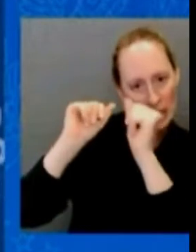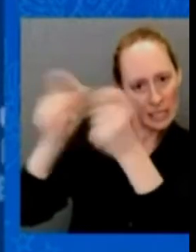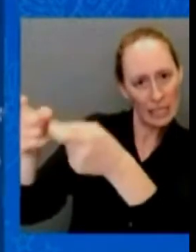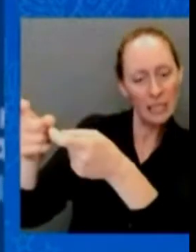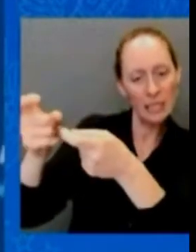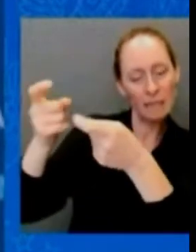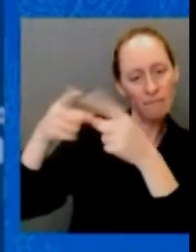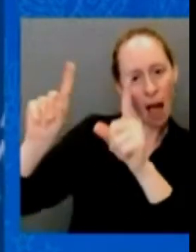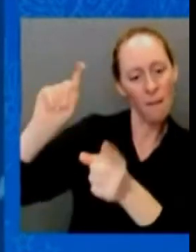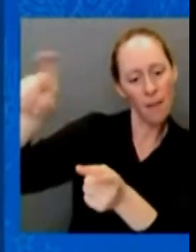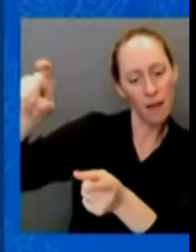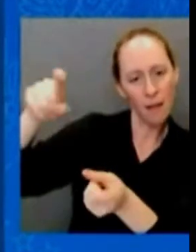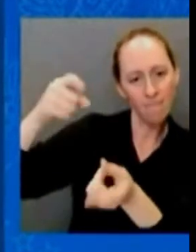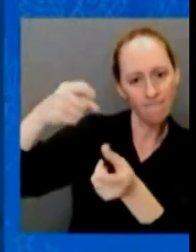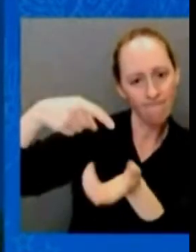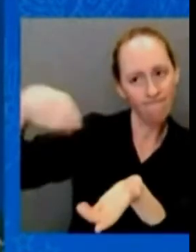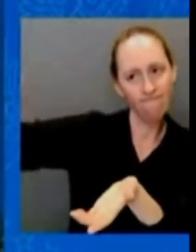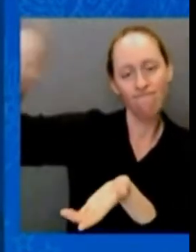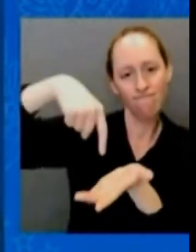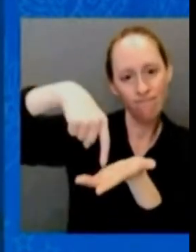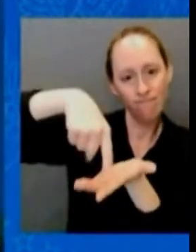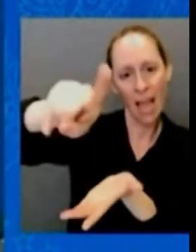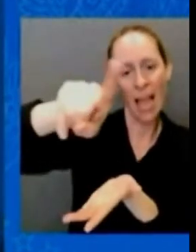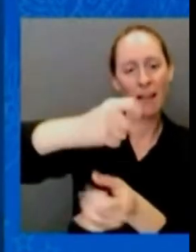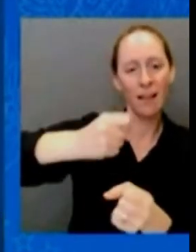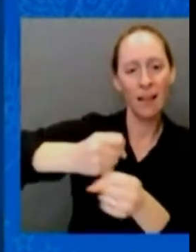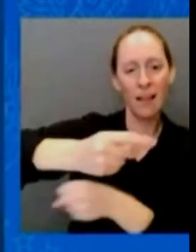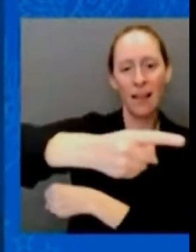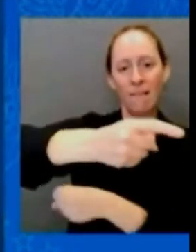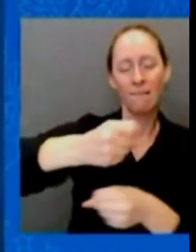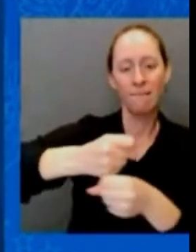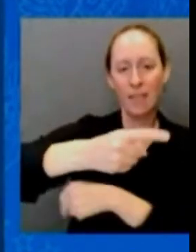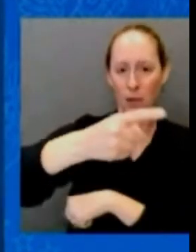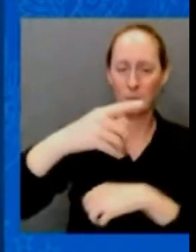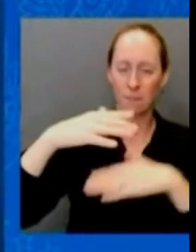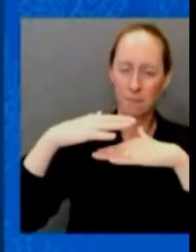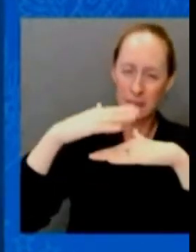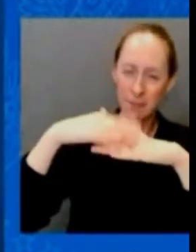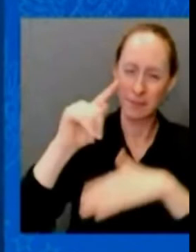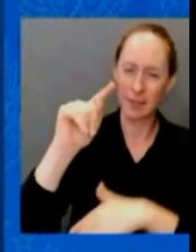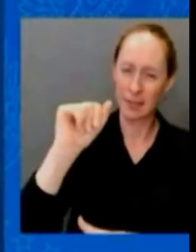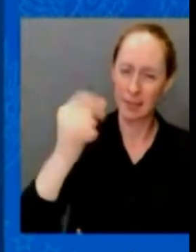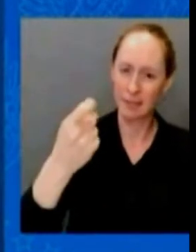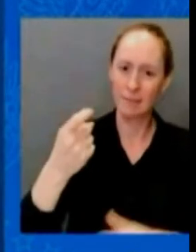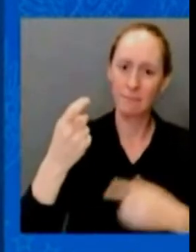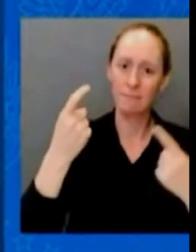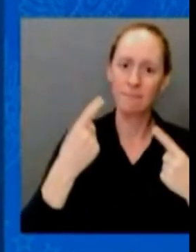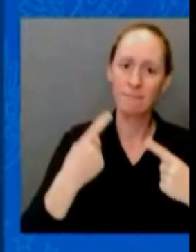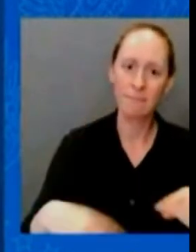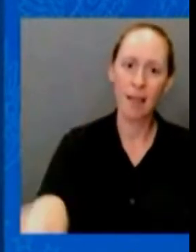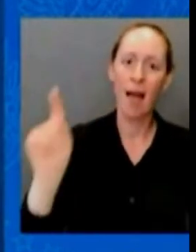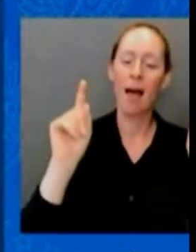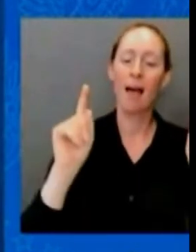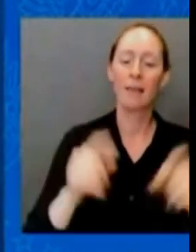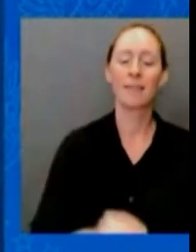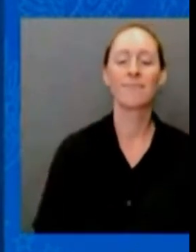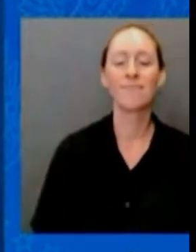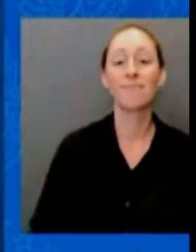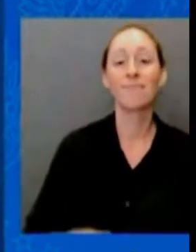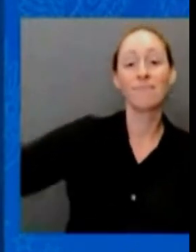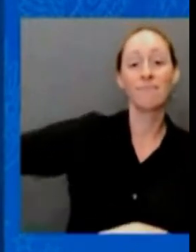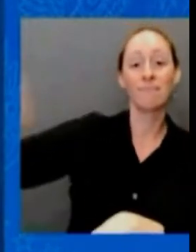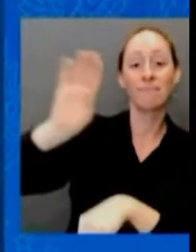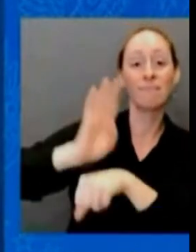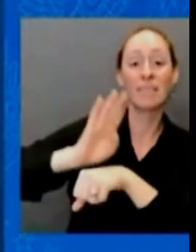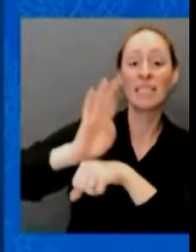in the year 2000, 55 corporations made $40 billion. God love them, as my mother would say.